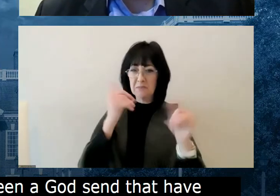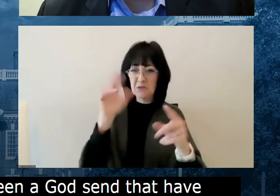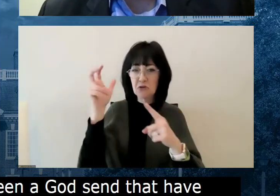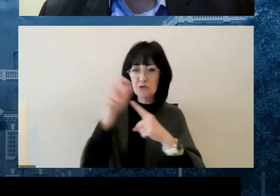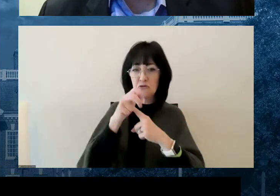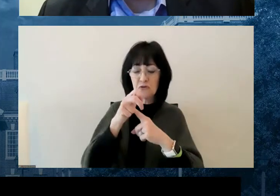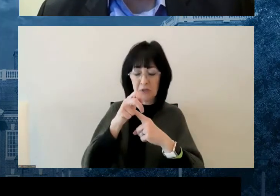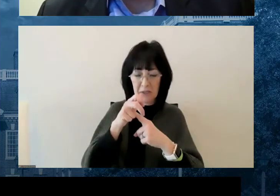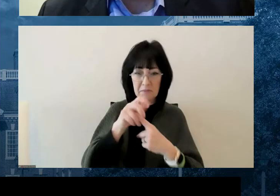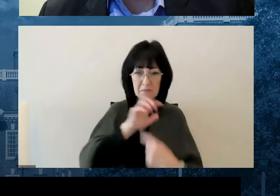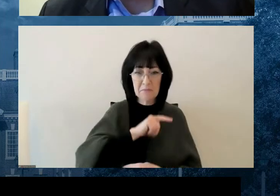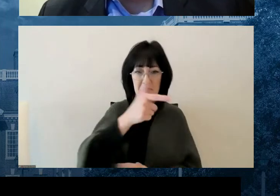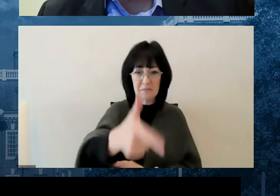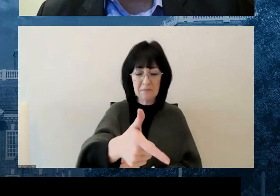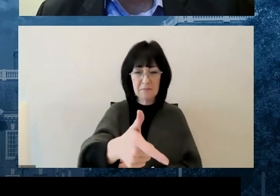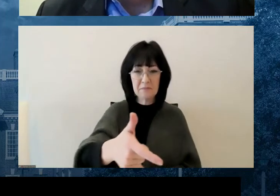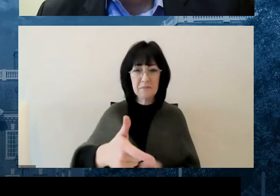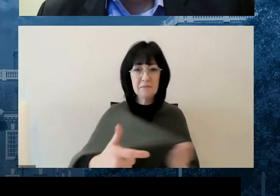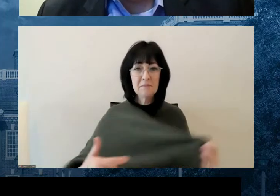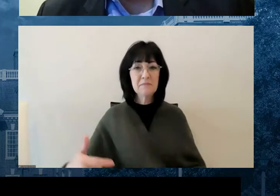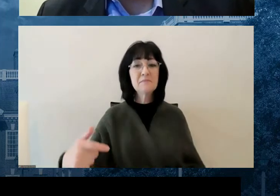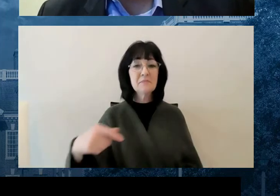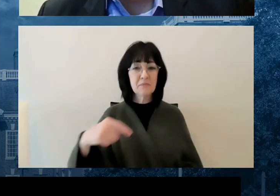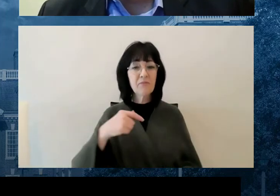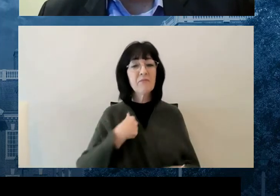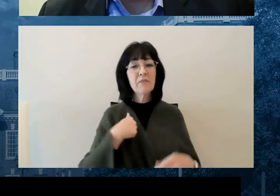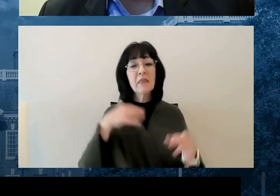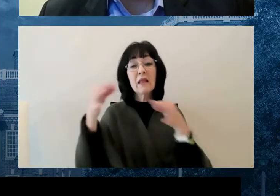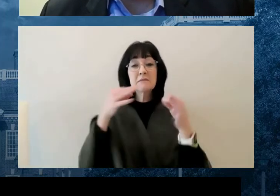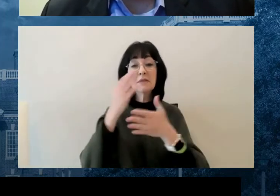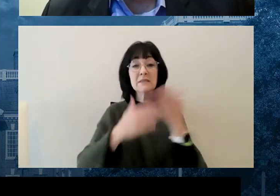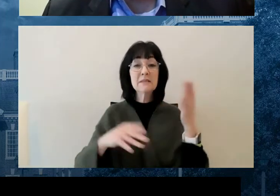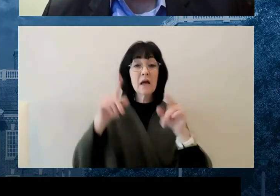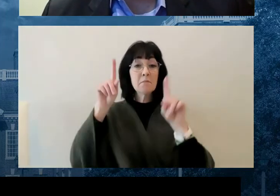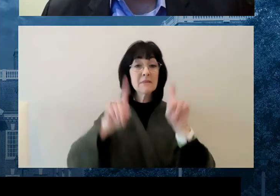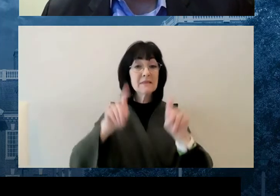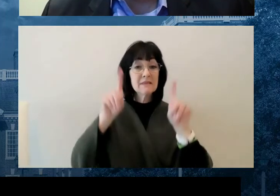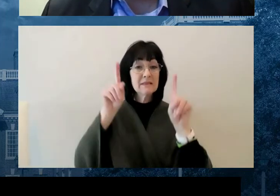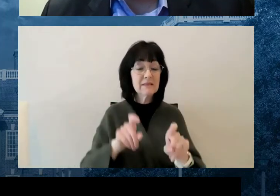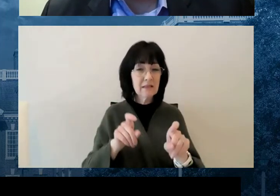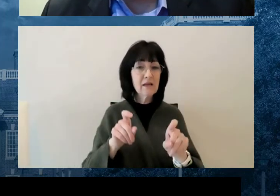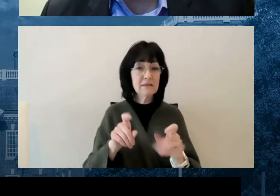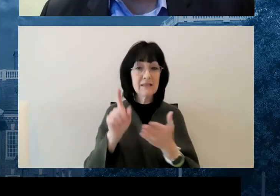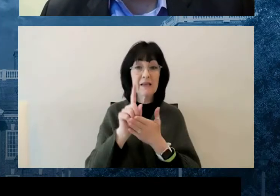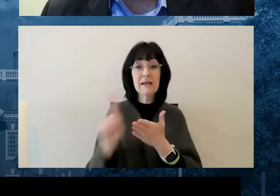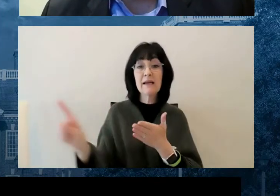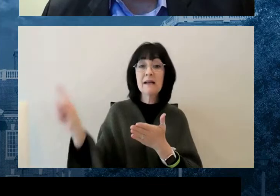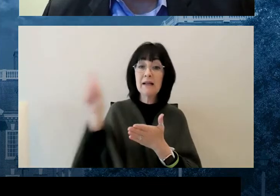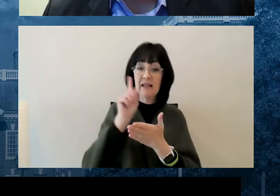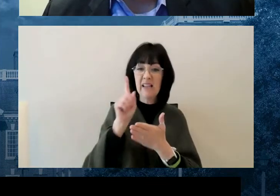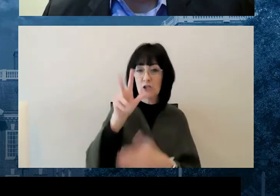So first, we'll start with some testing overview. Relatively stayed flat last week, so that was great. We were at